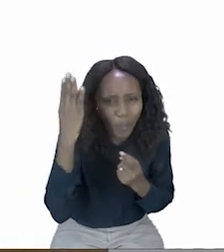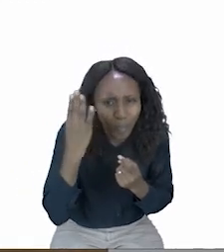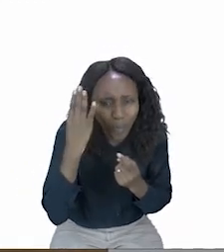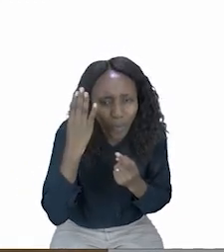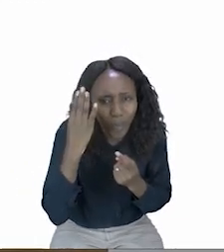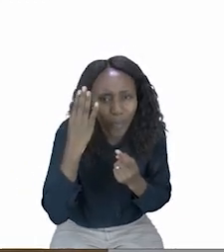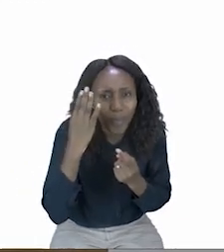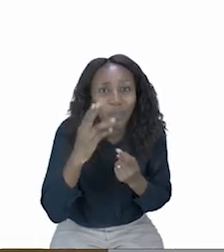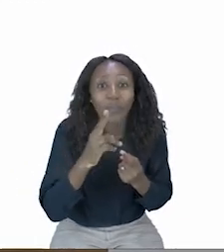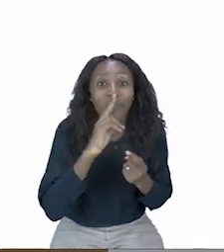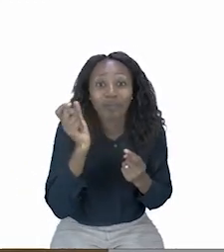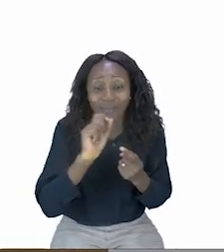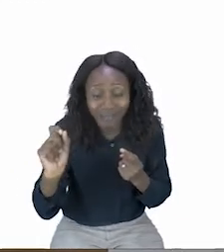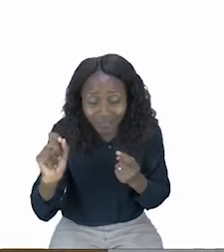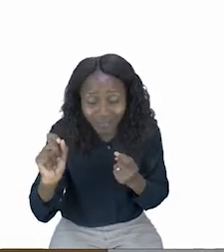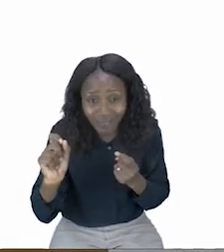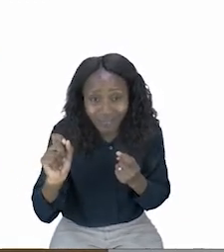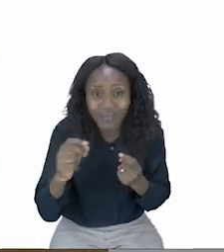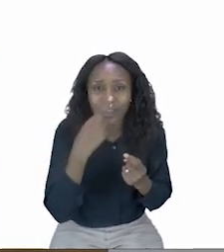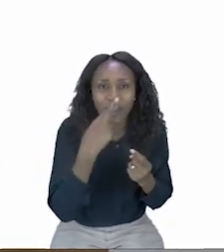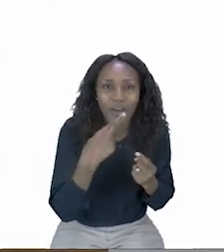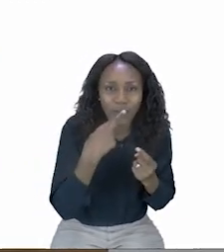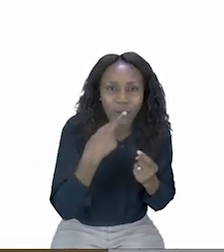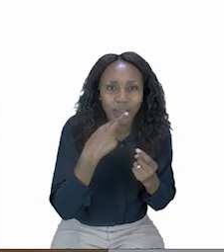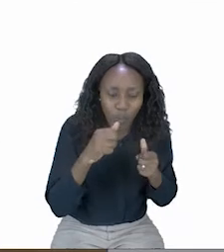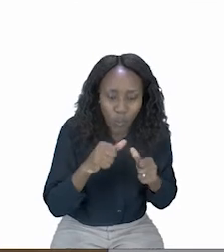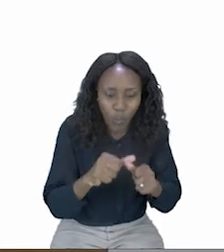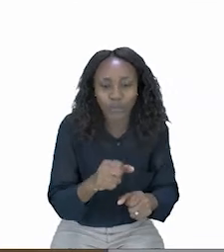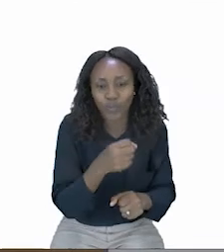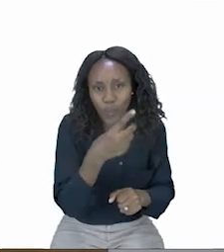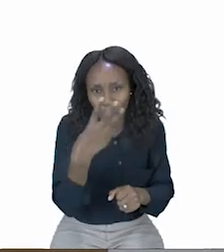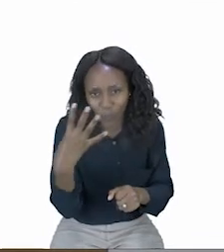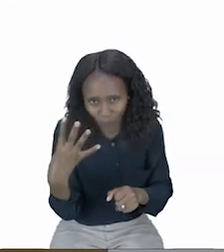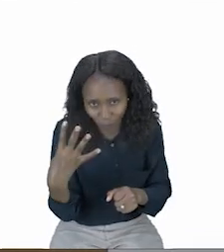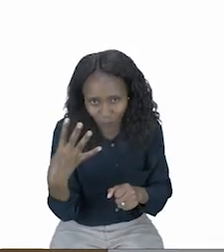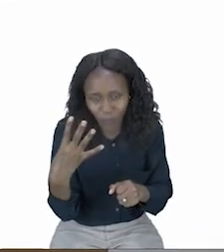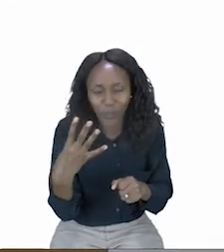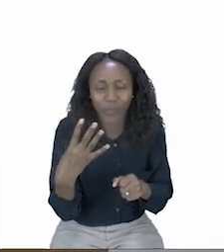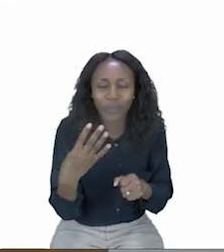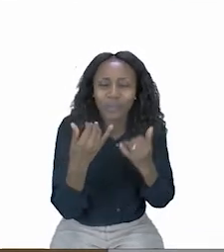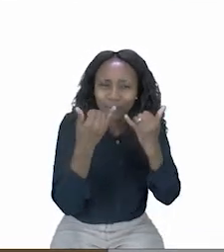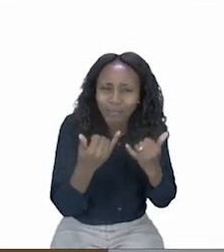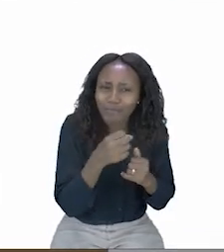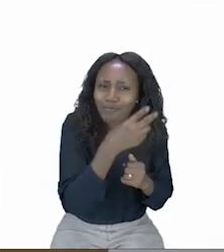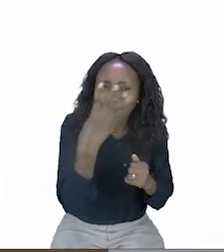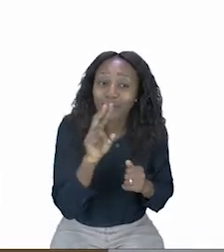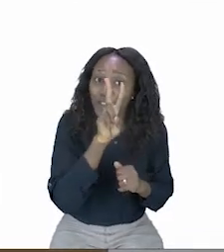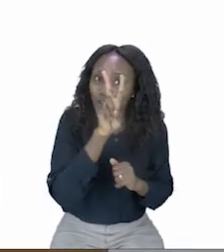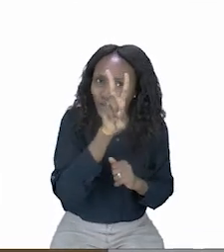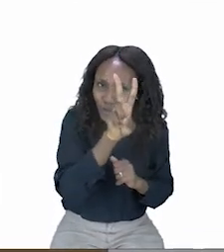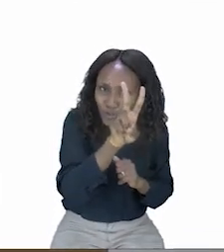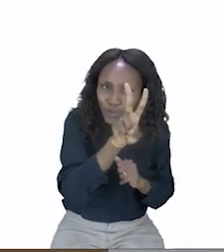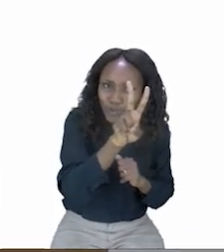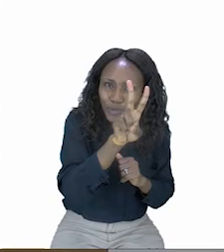answer, and the red one is going to be our continuous counting. Now we are counting in twos.